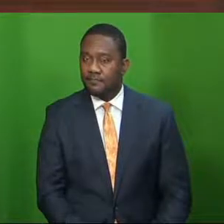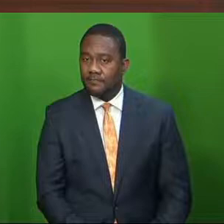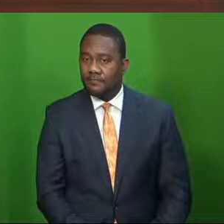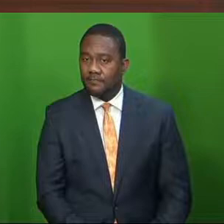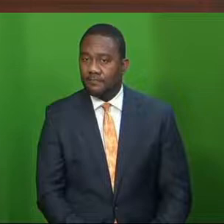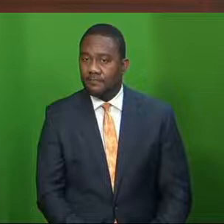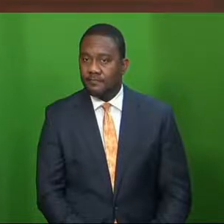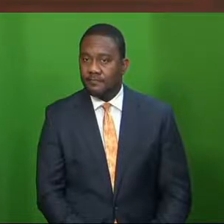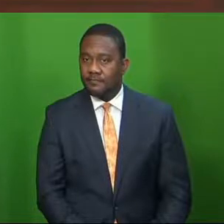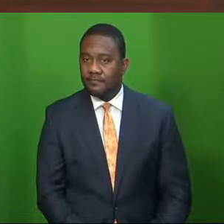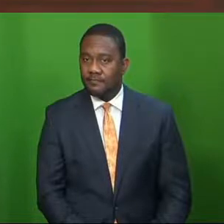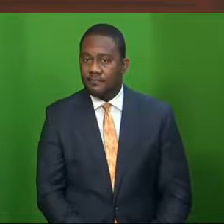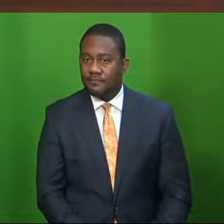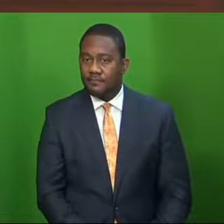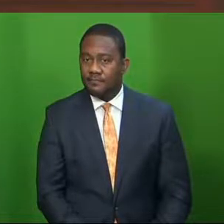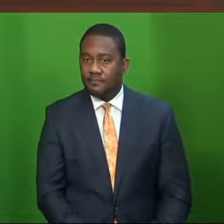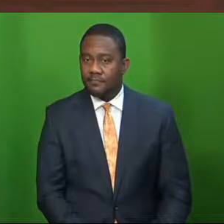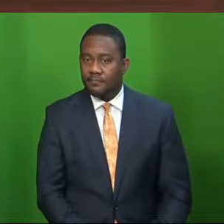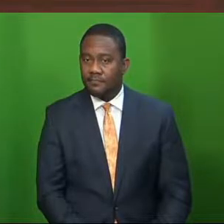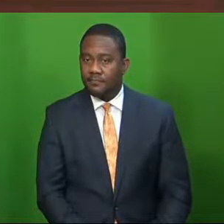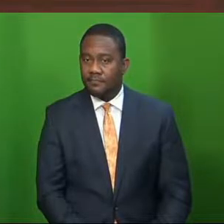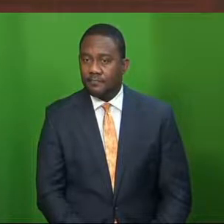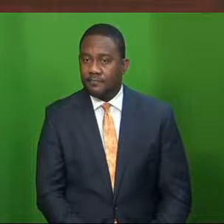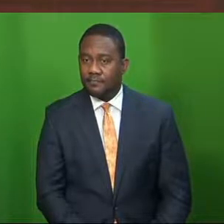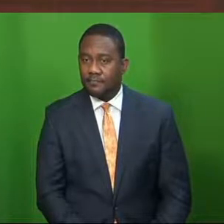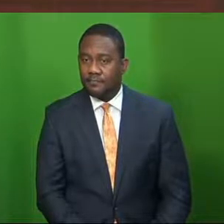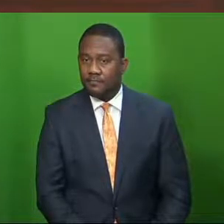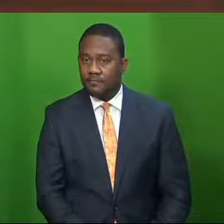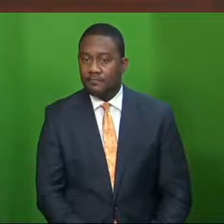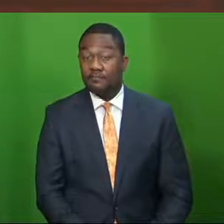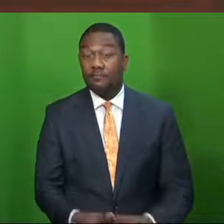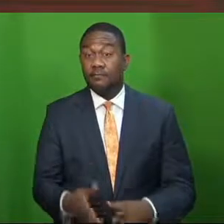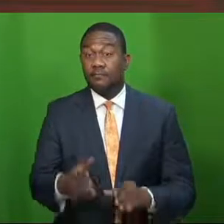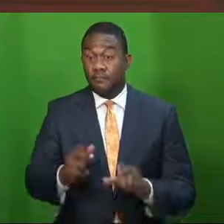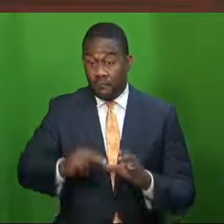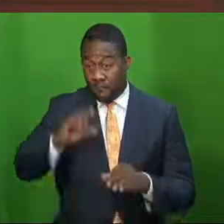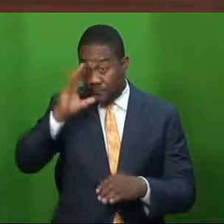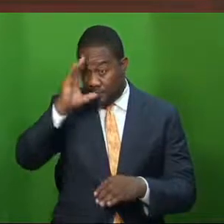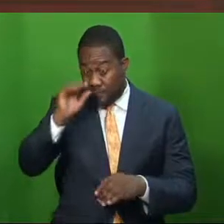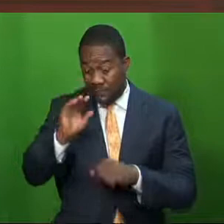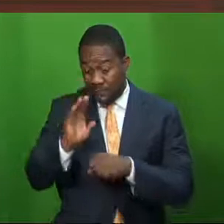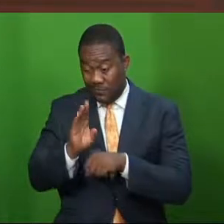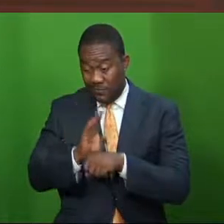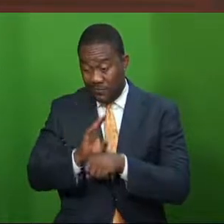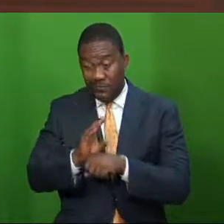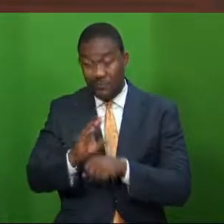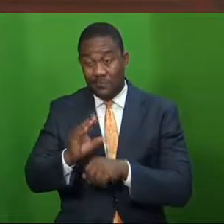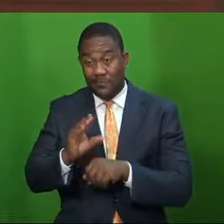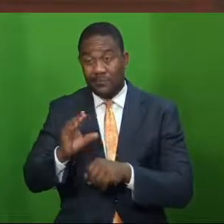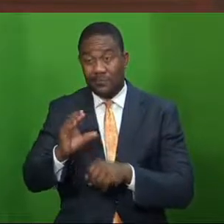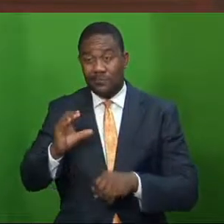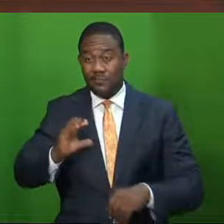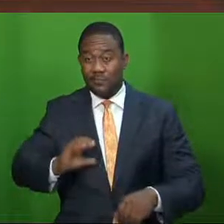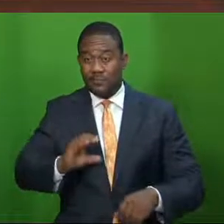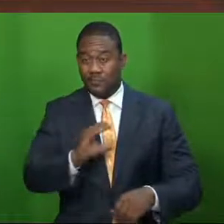Business Committee for the presentation. Mr. Speaker, just tries to seek a